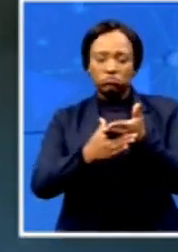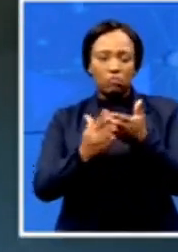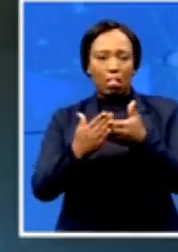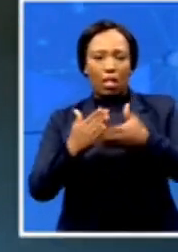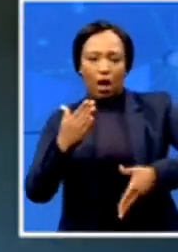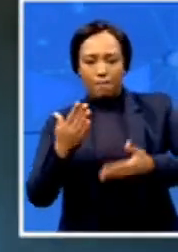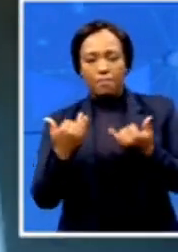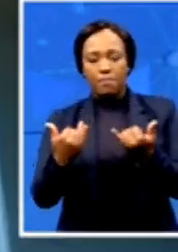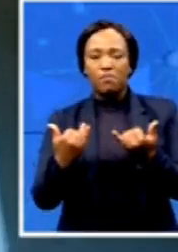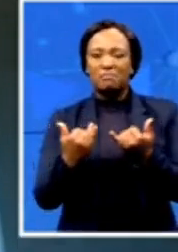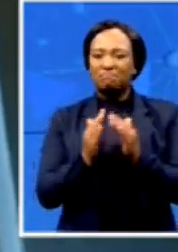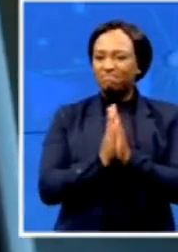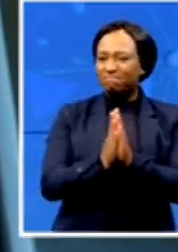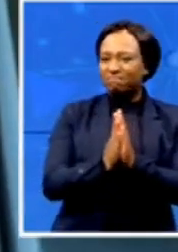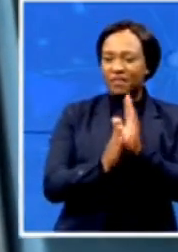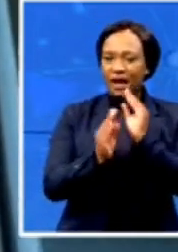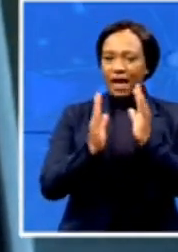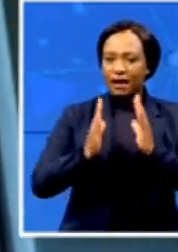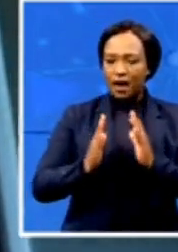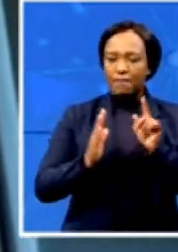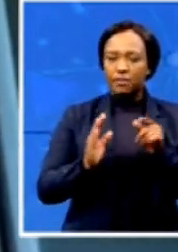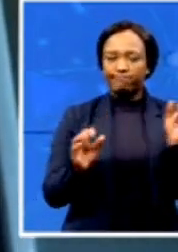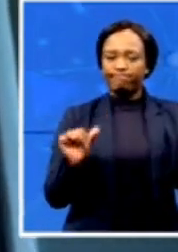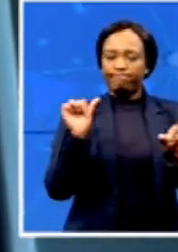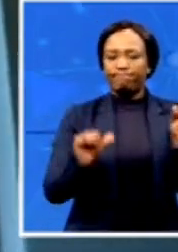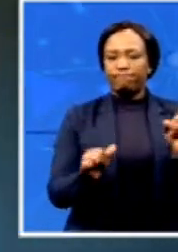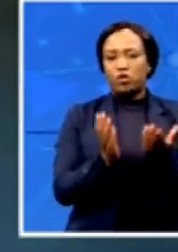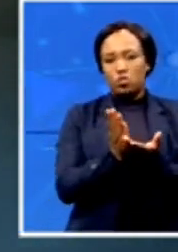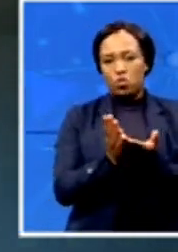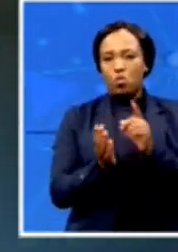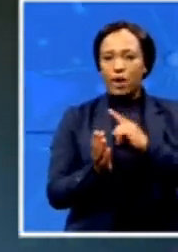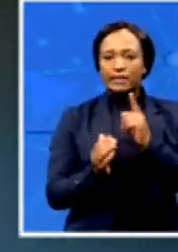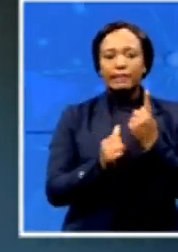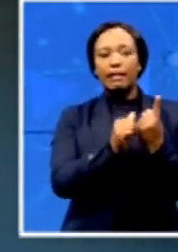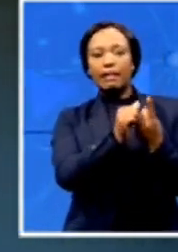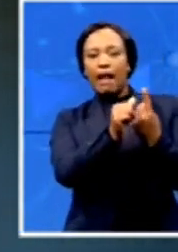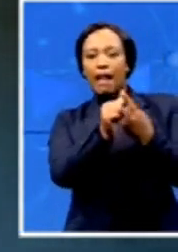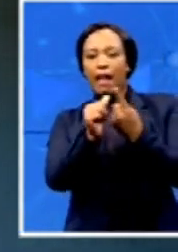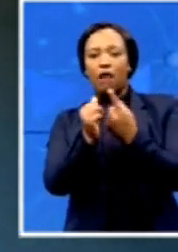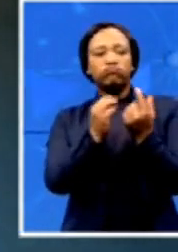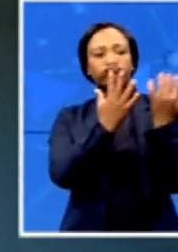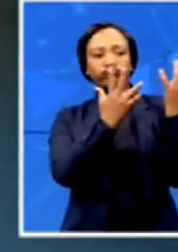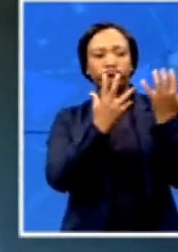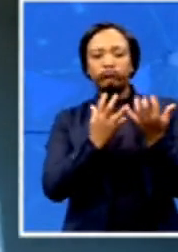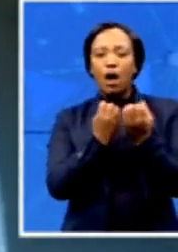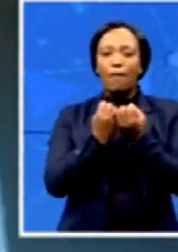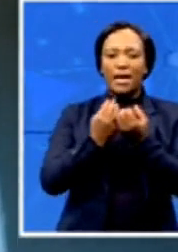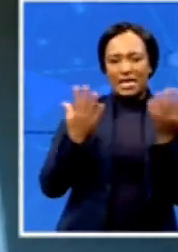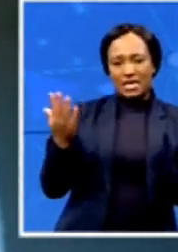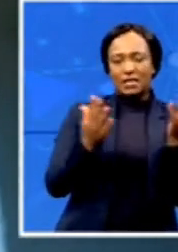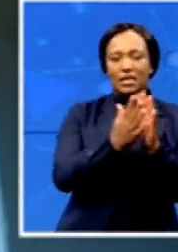come to school today so that they'll be able to quantify the extent of the damage, so that government will